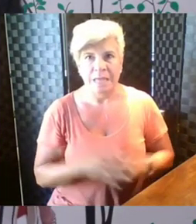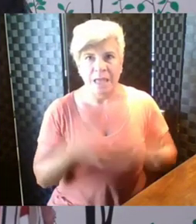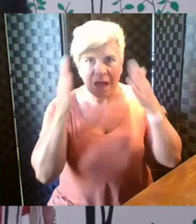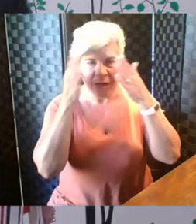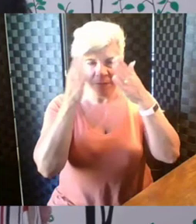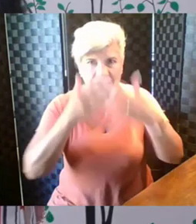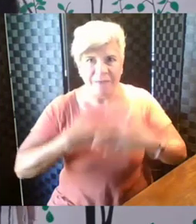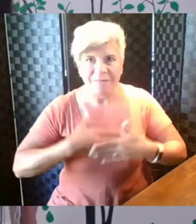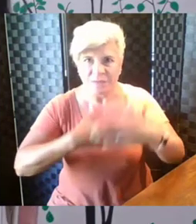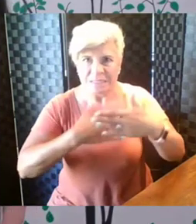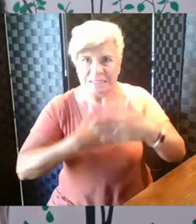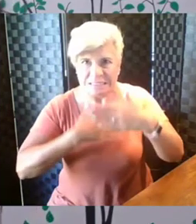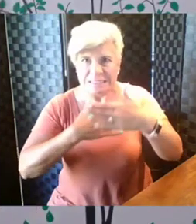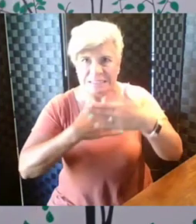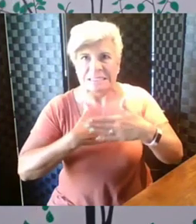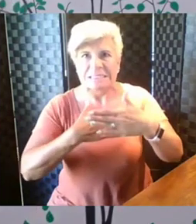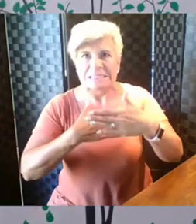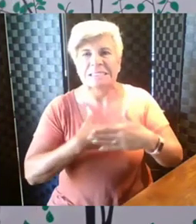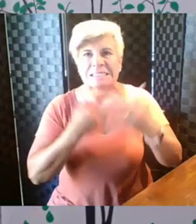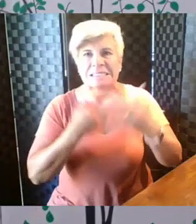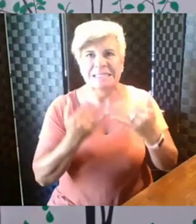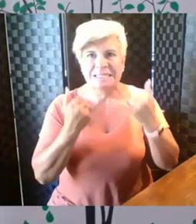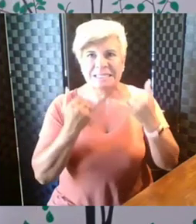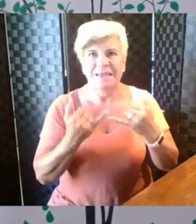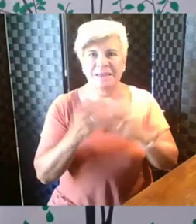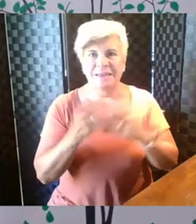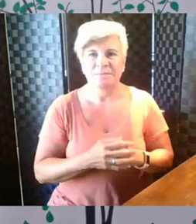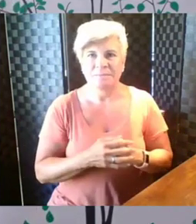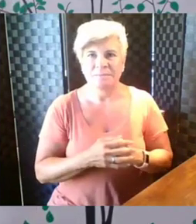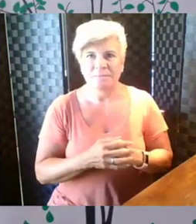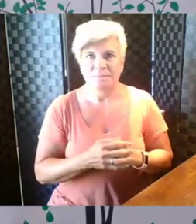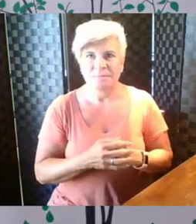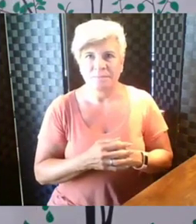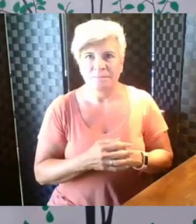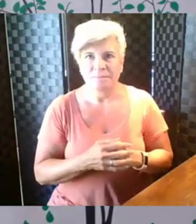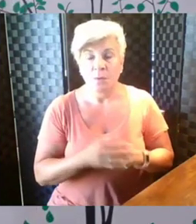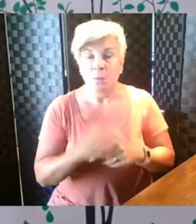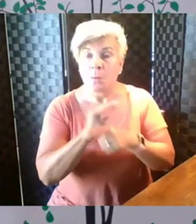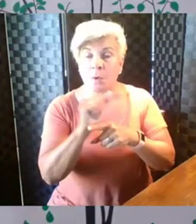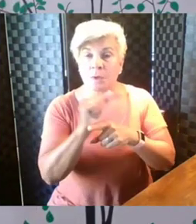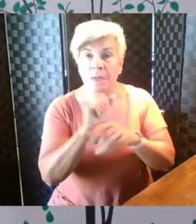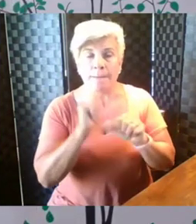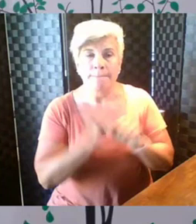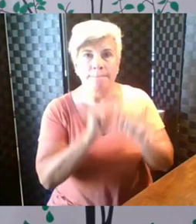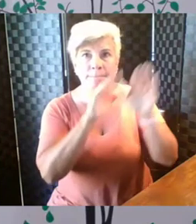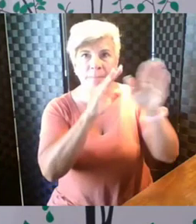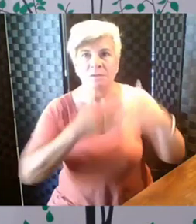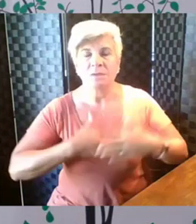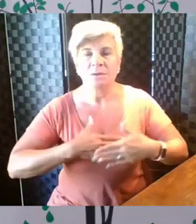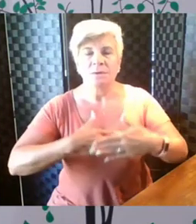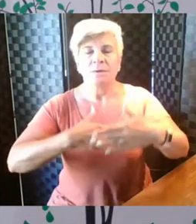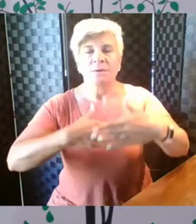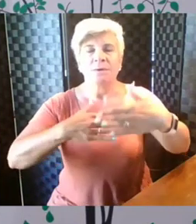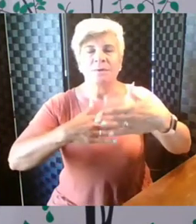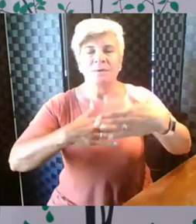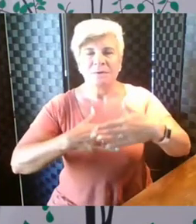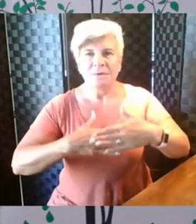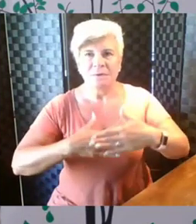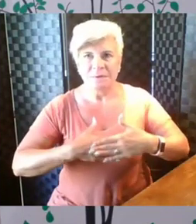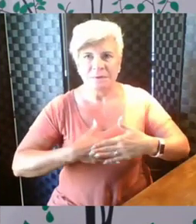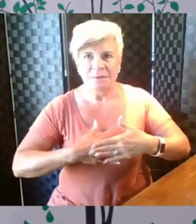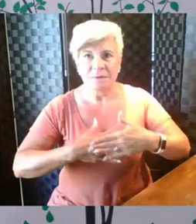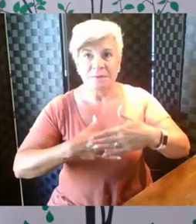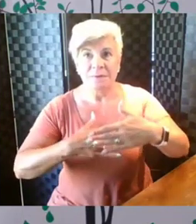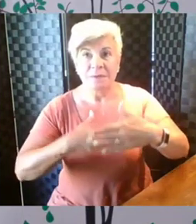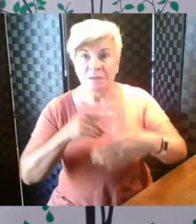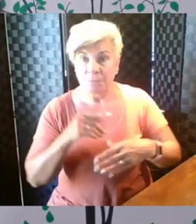today is a mindful breathing activity. And we're going to practice mountain breaths. So if you want